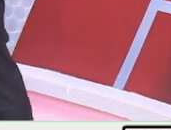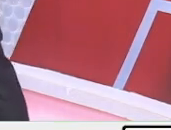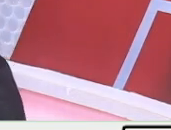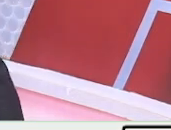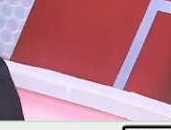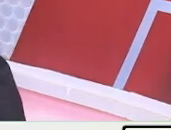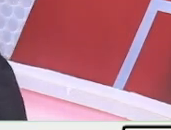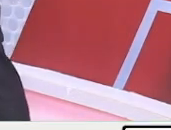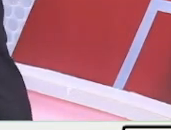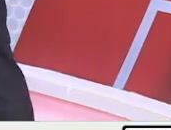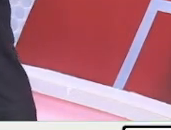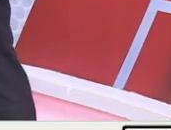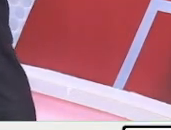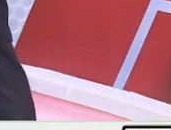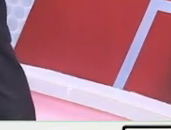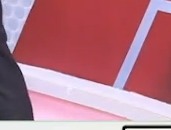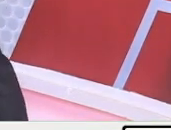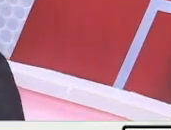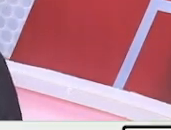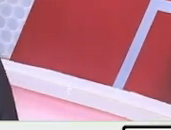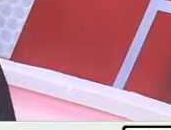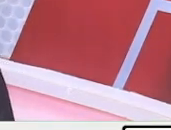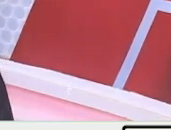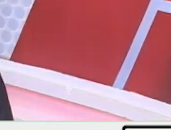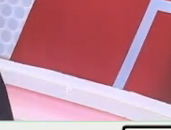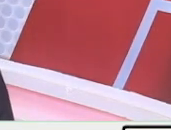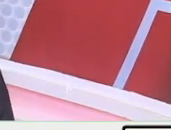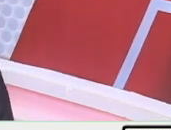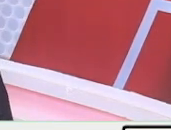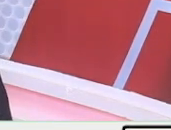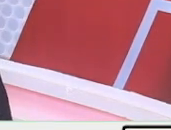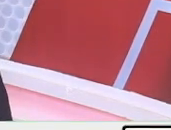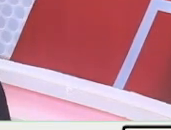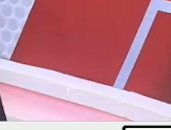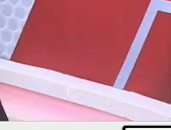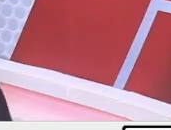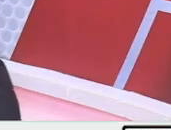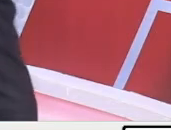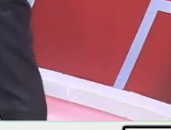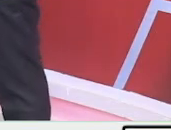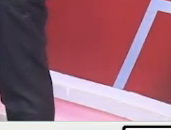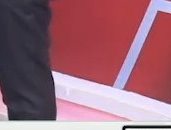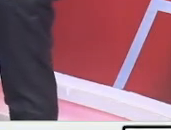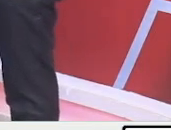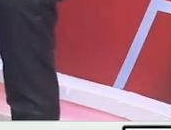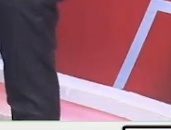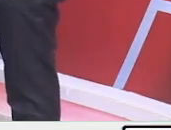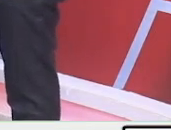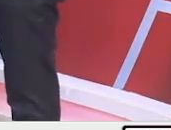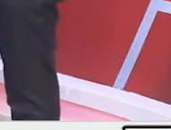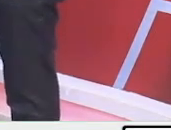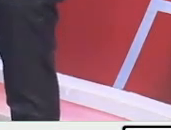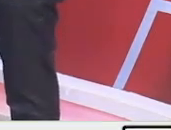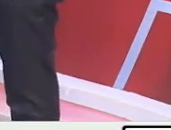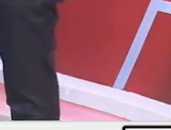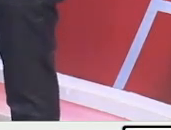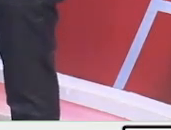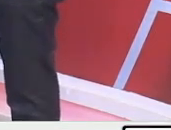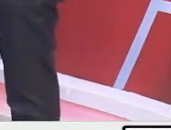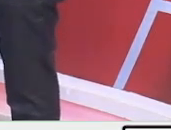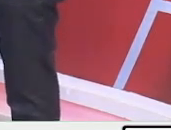innovation that we also register. Right. For the tapping of the screen. Maximize it, yes. Yes, so request for search, this is under